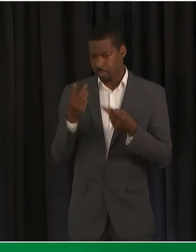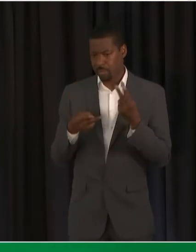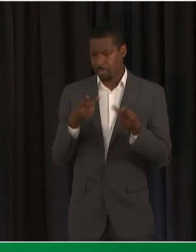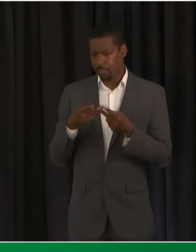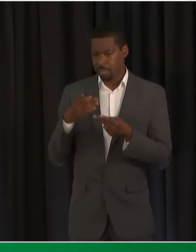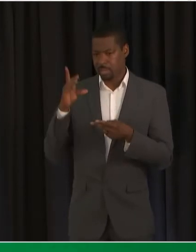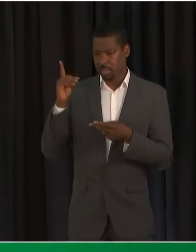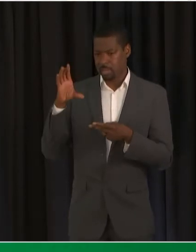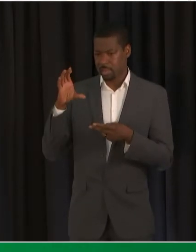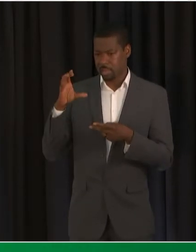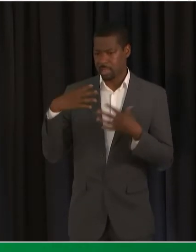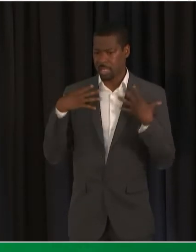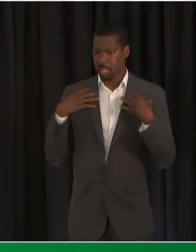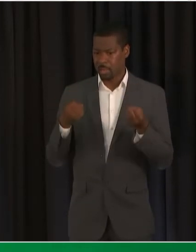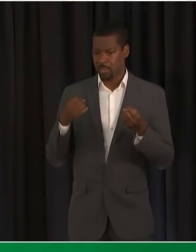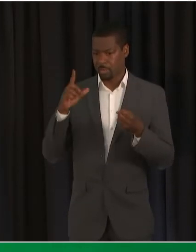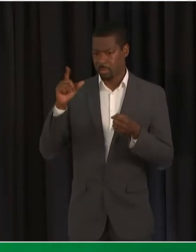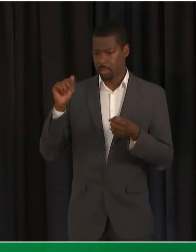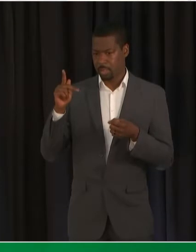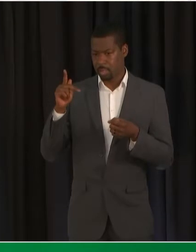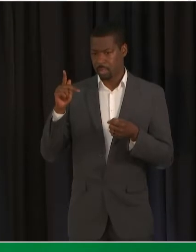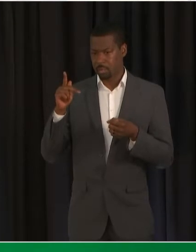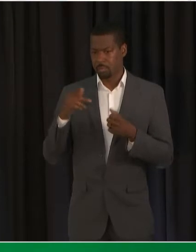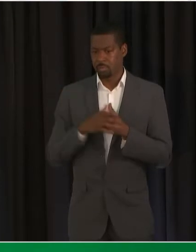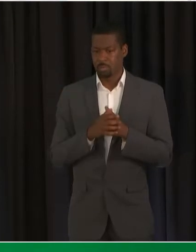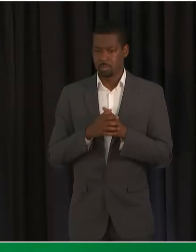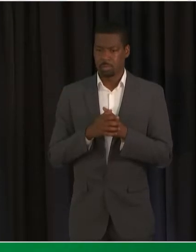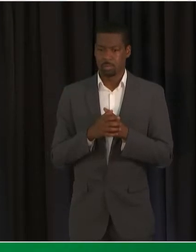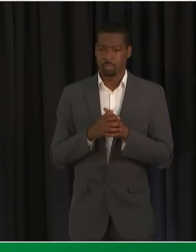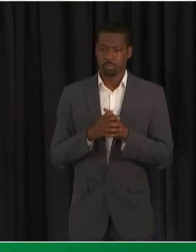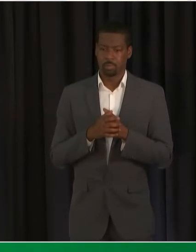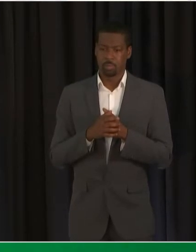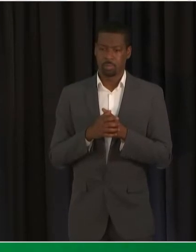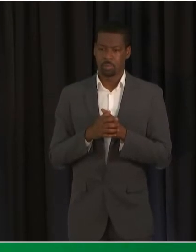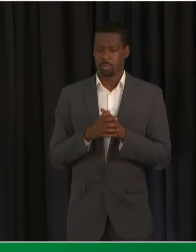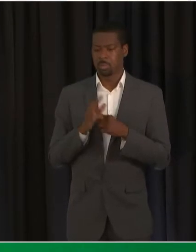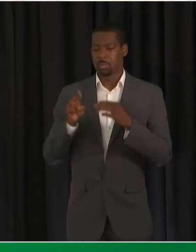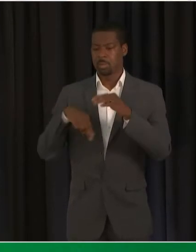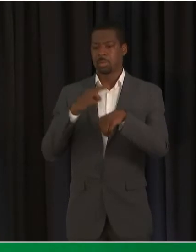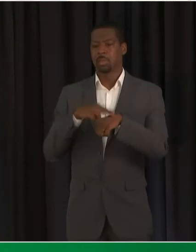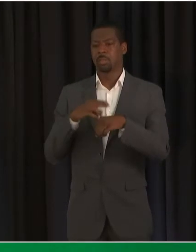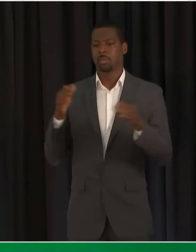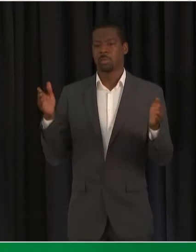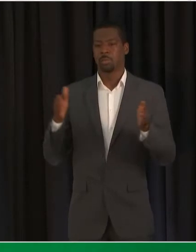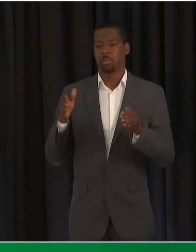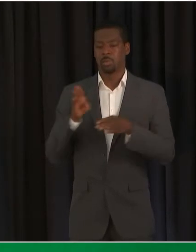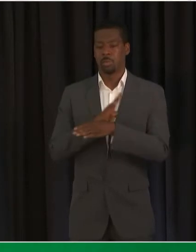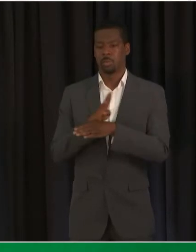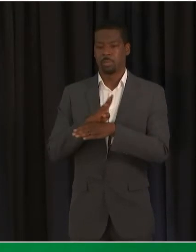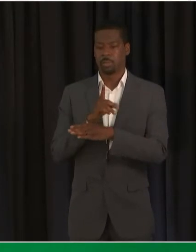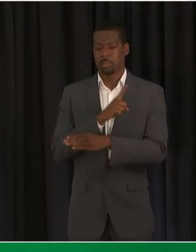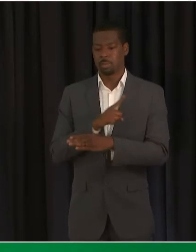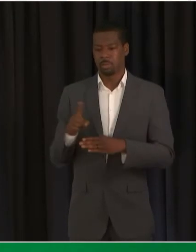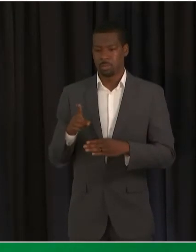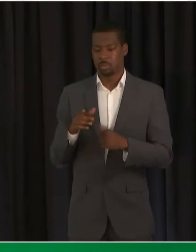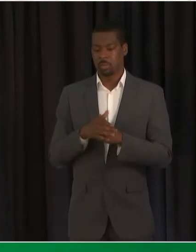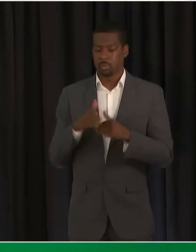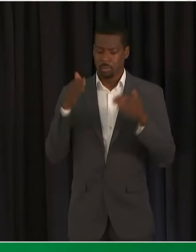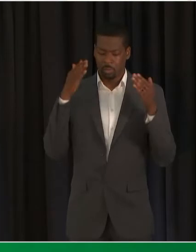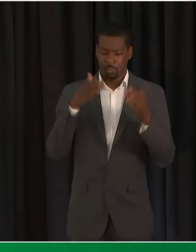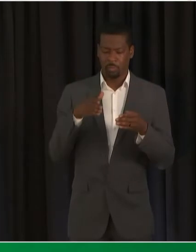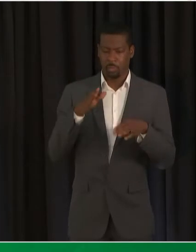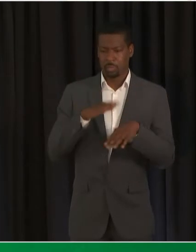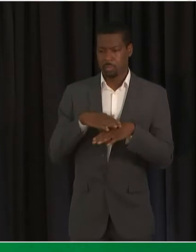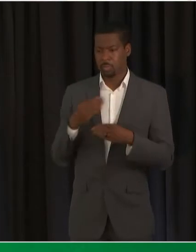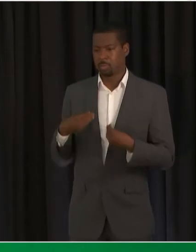visit dchealthlink.com. It's in the middle of National Small Business Week, and they are focused on providing